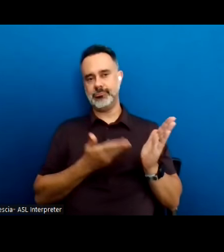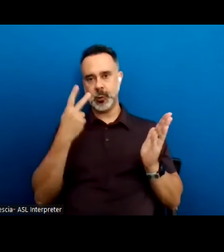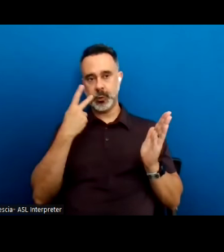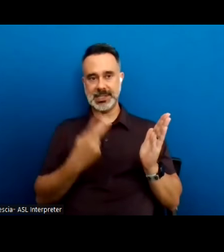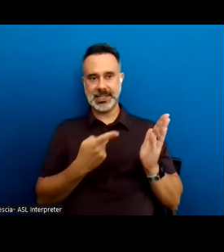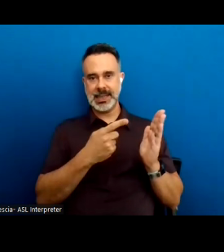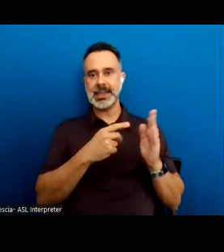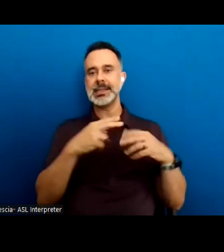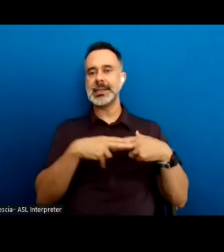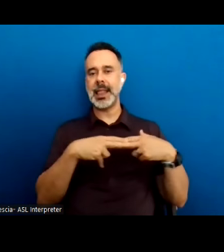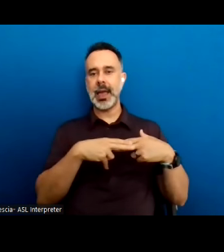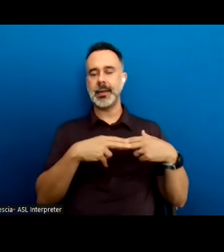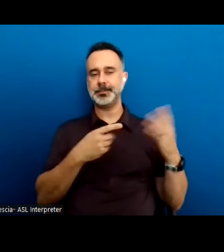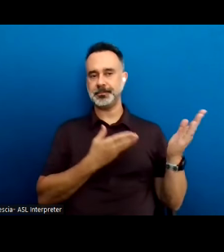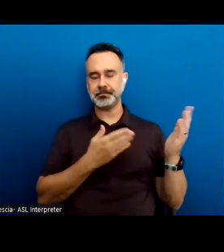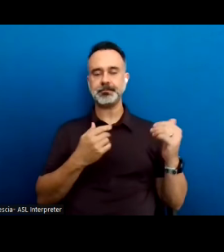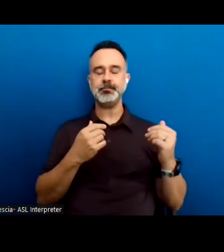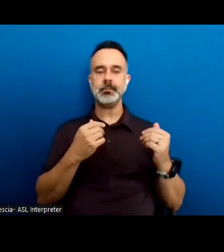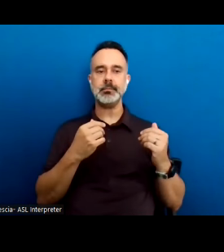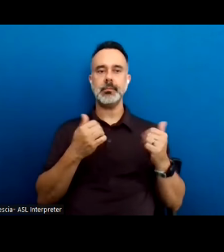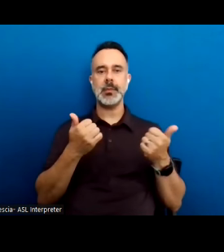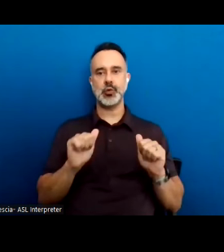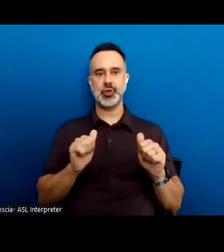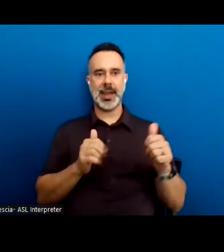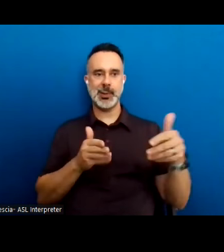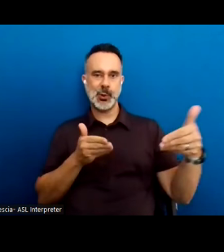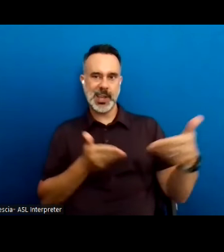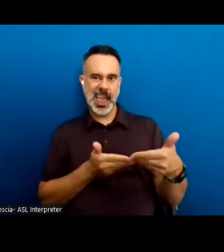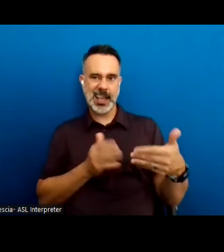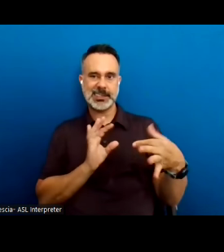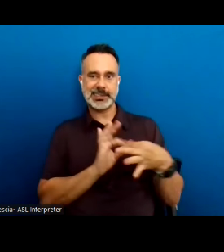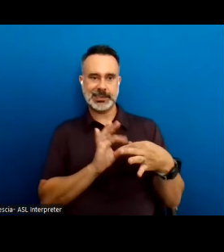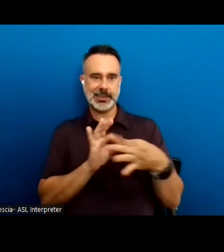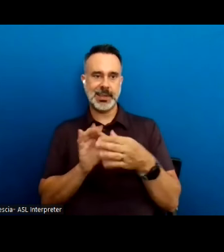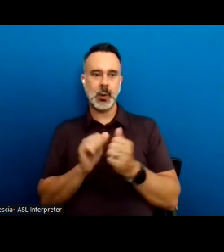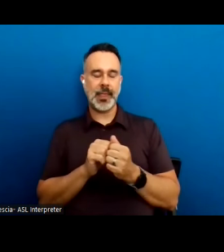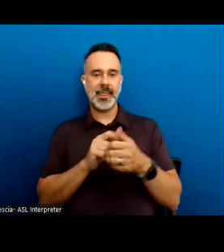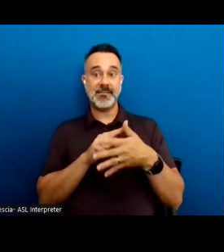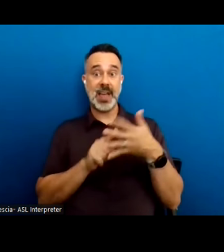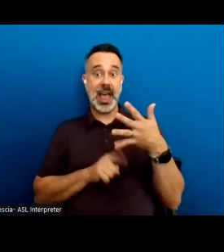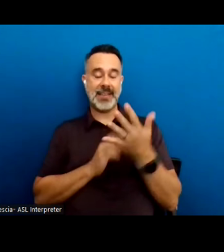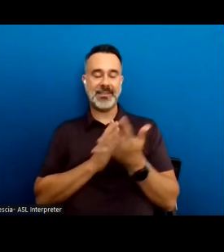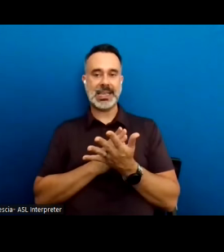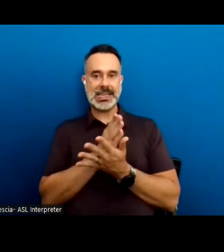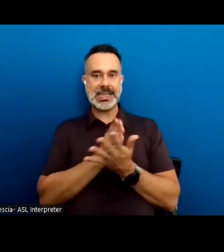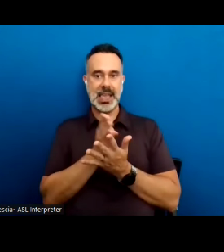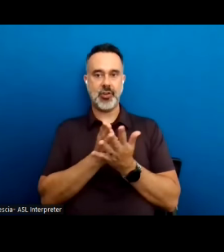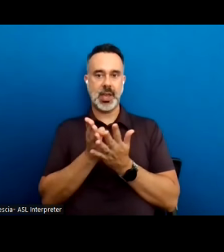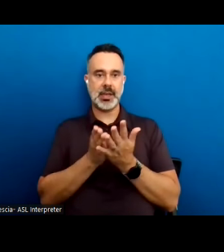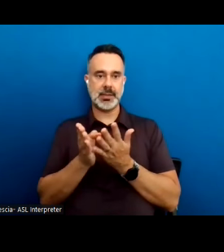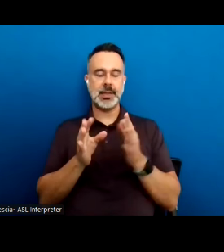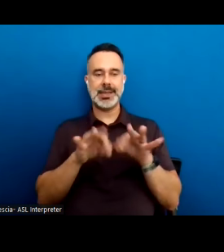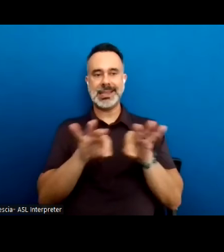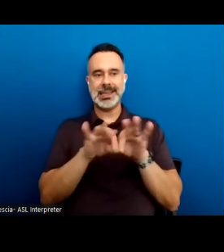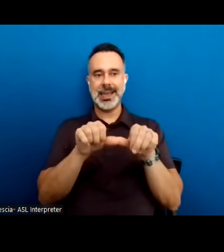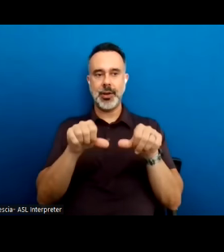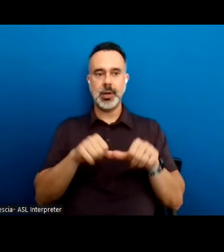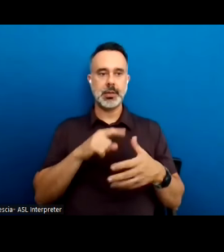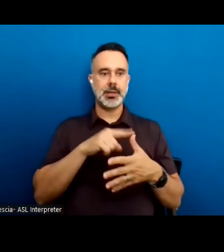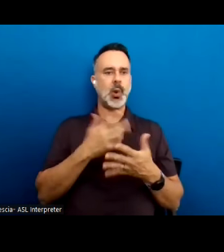slide, we tried to connect with those 5 key areas there. What is work? What